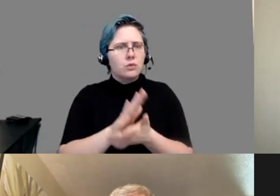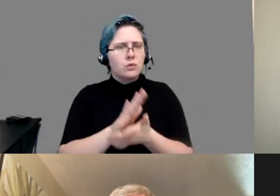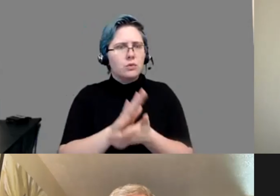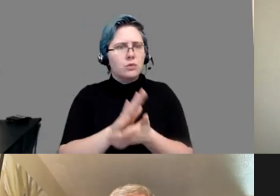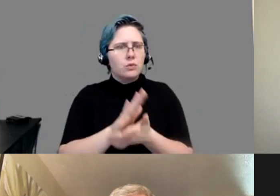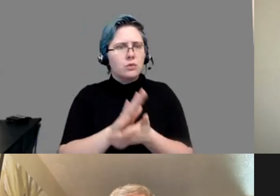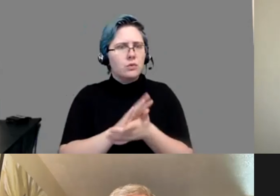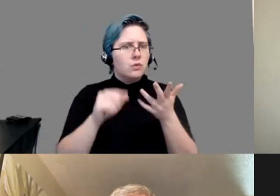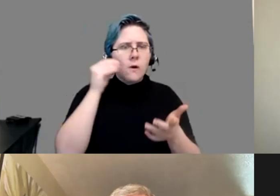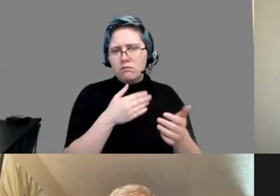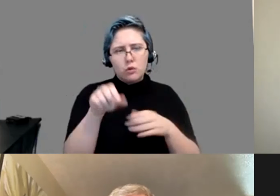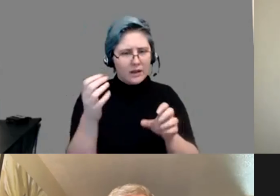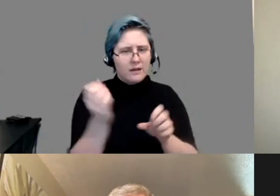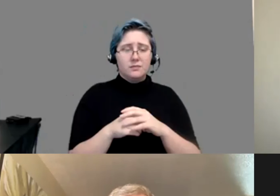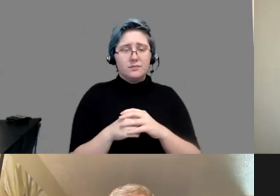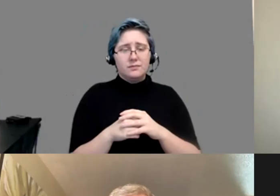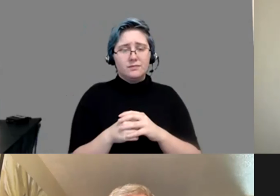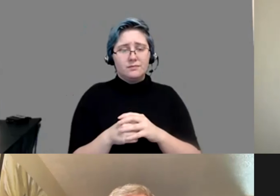important.